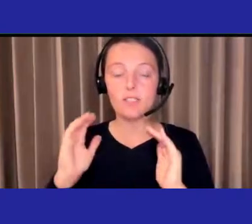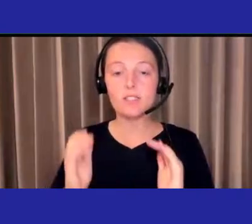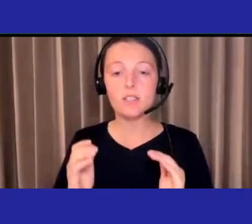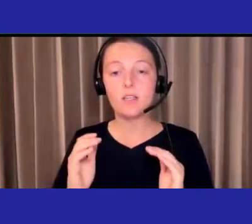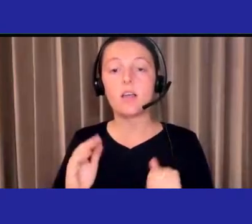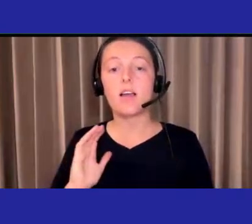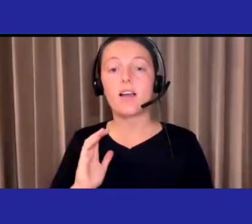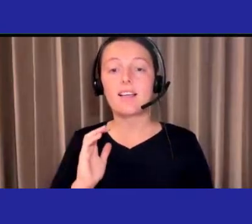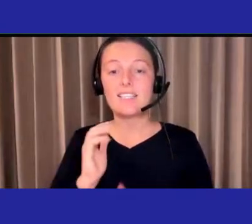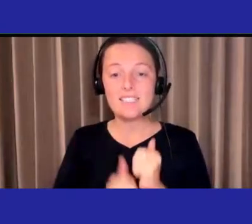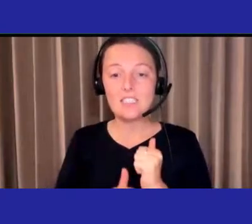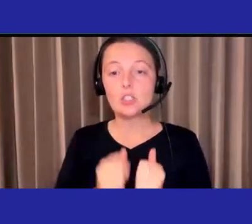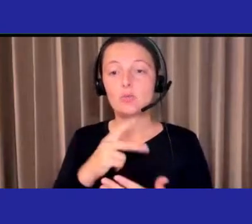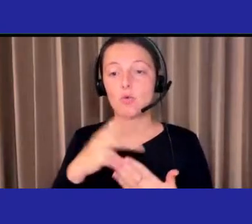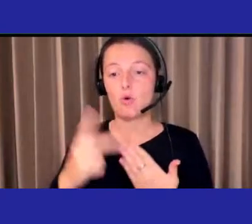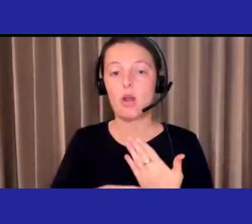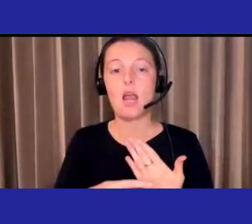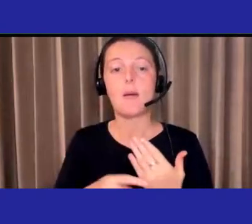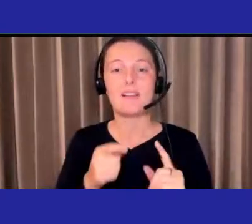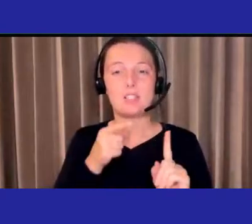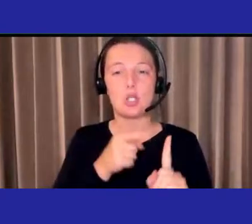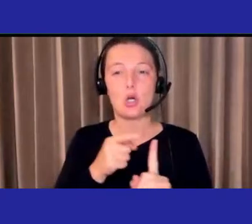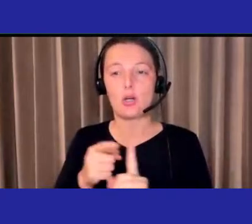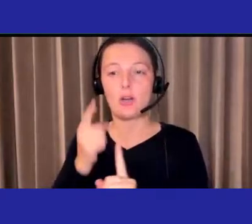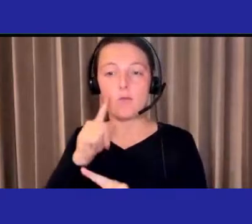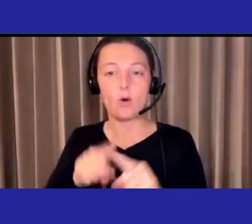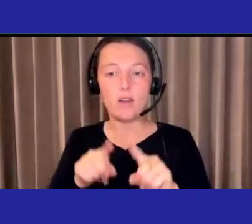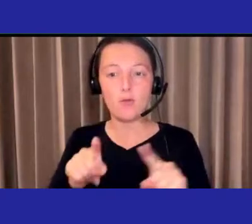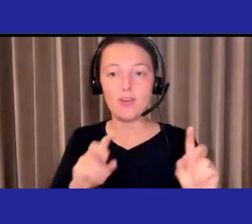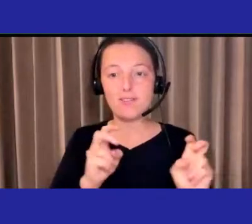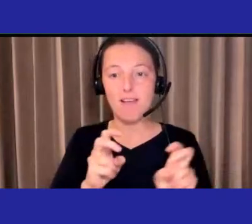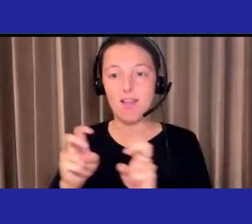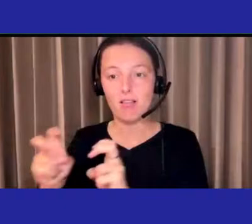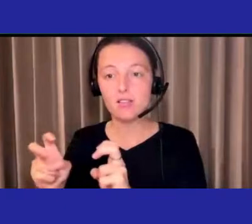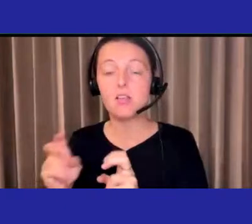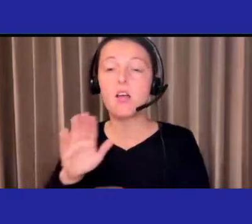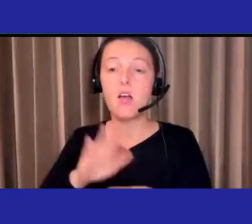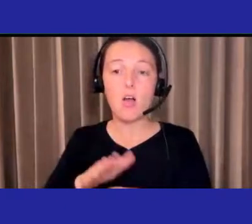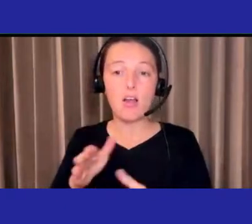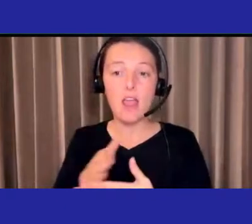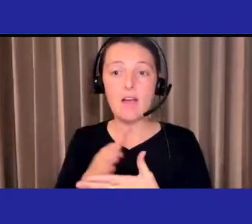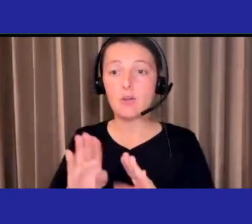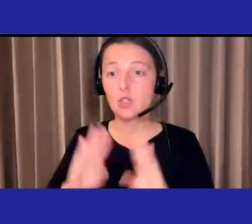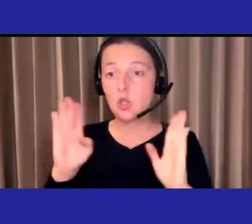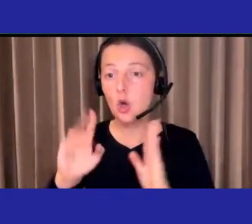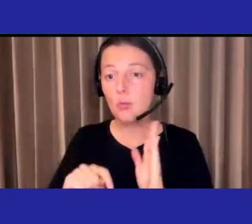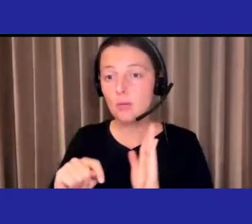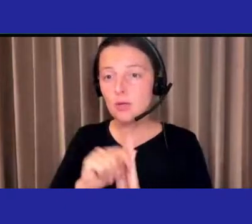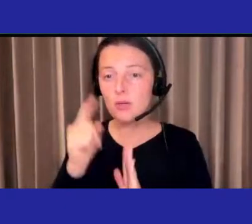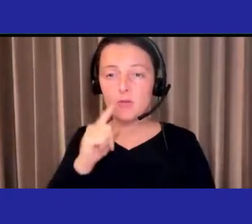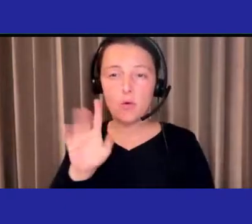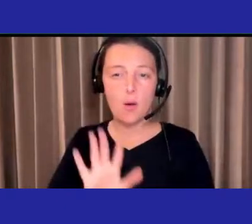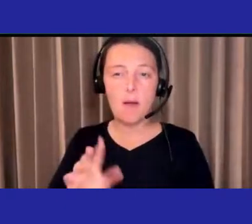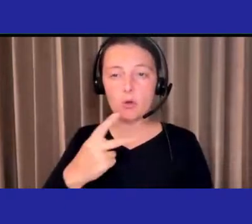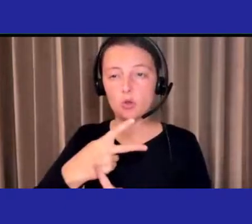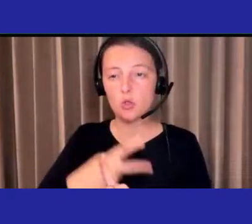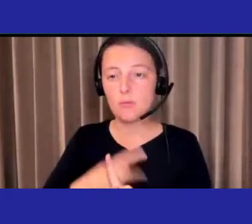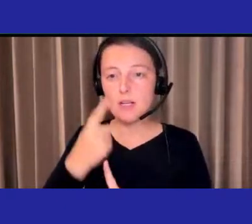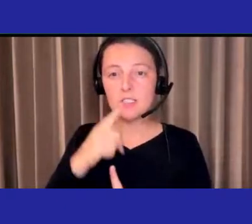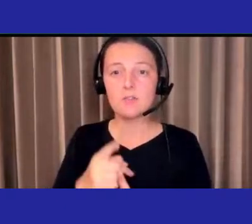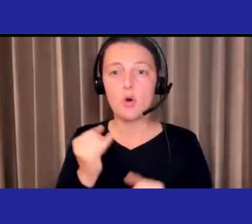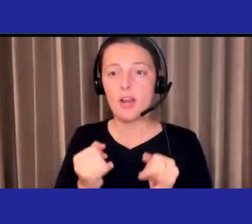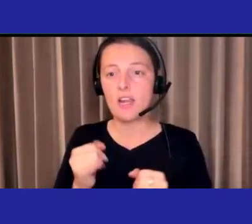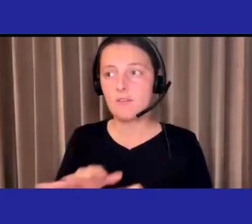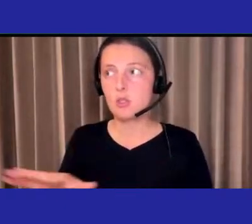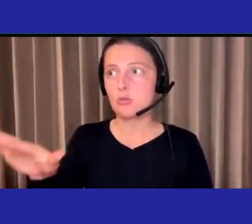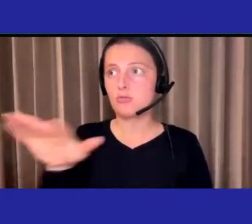different titles. On average, the open period ranges for about 2 months for individuals to be able to apply for any of these programs.